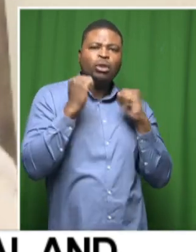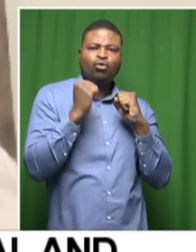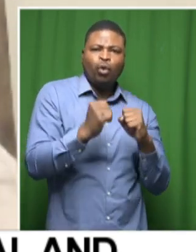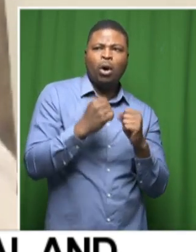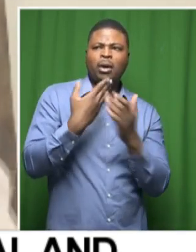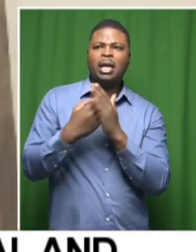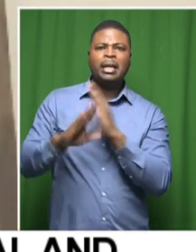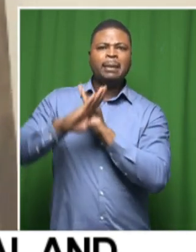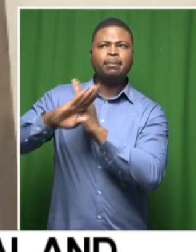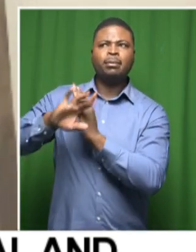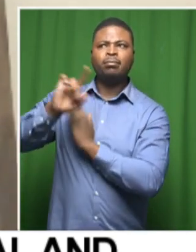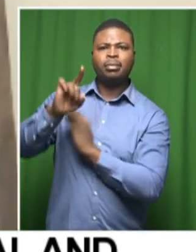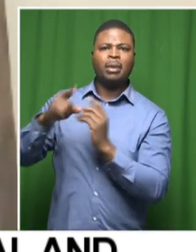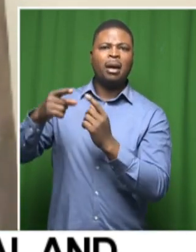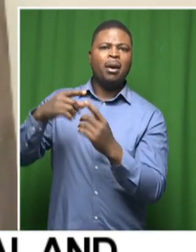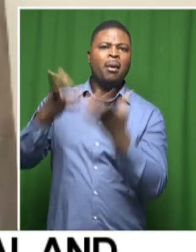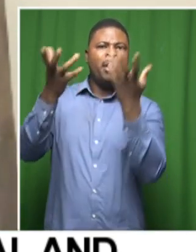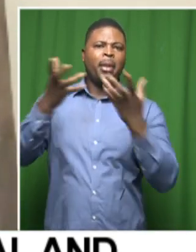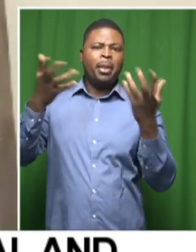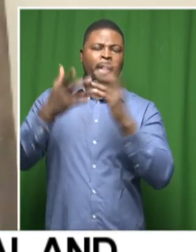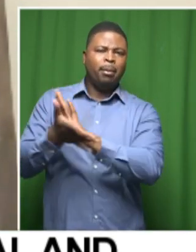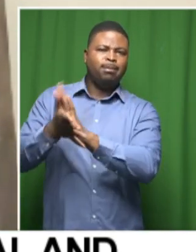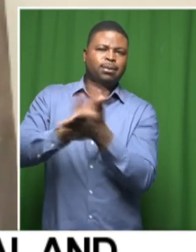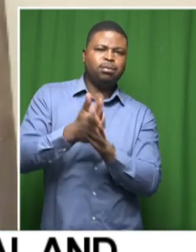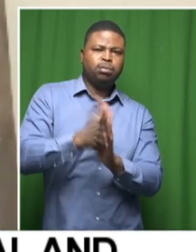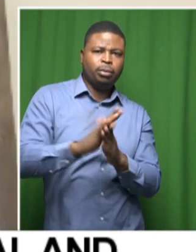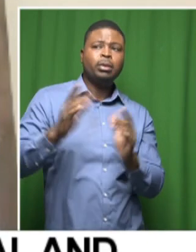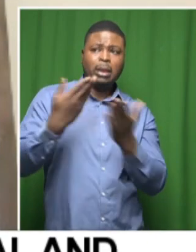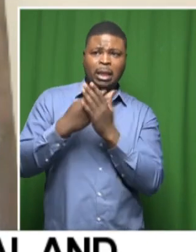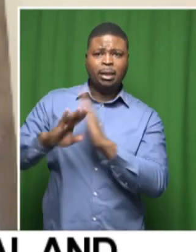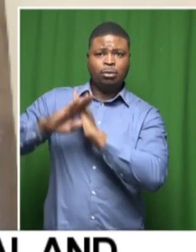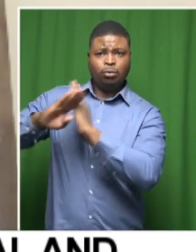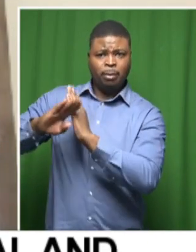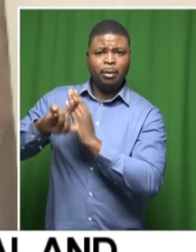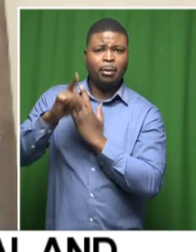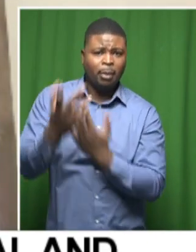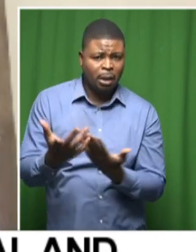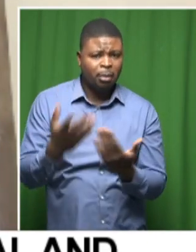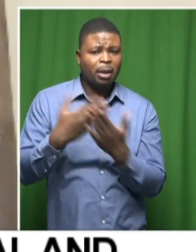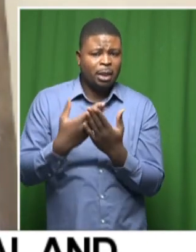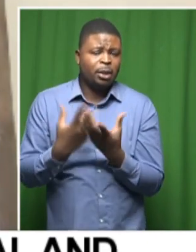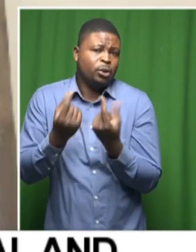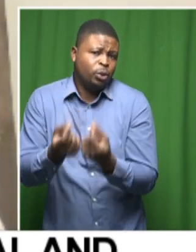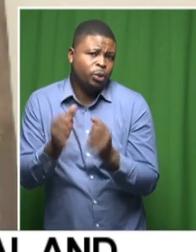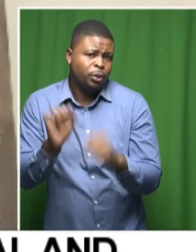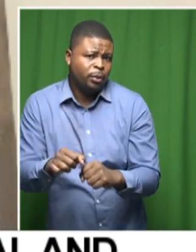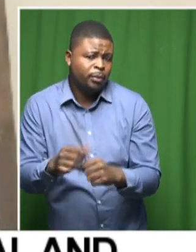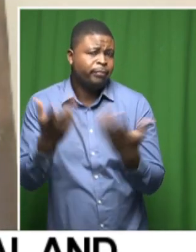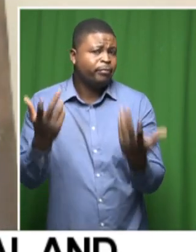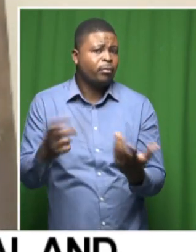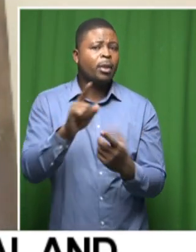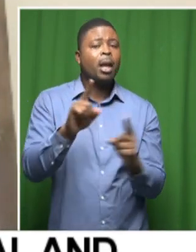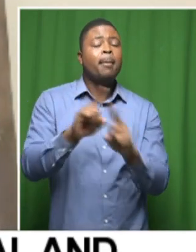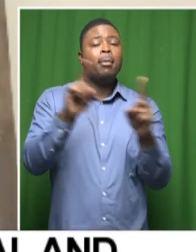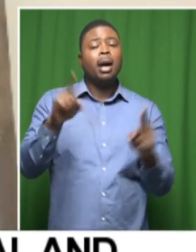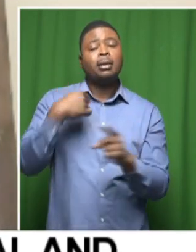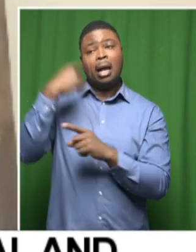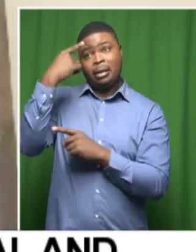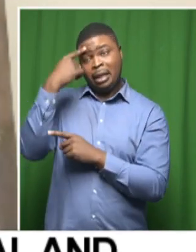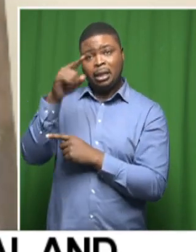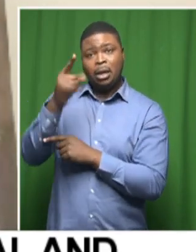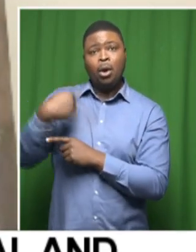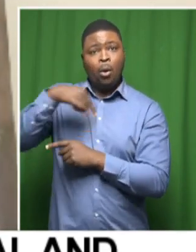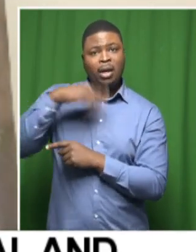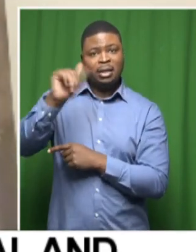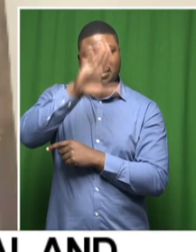and then put skills behind that, undoubtedly what you would be able to do is a conversation where South Africans are eager to invest in